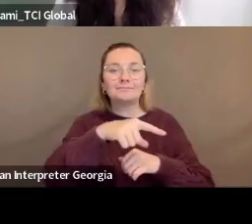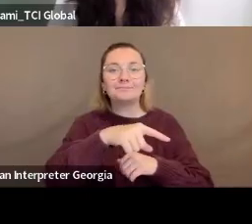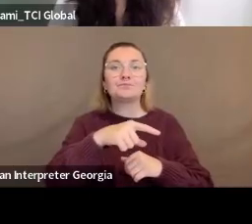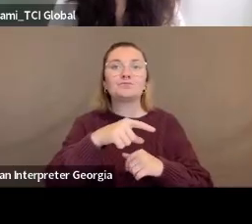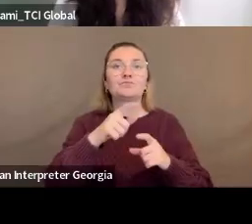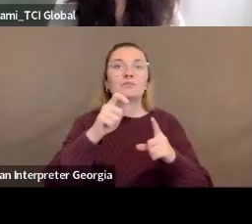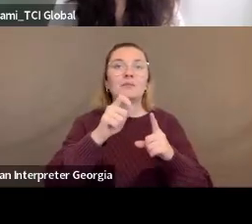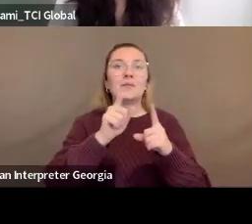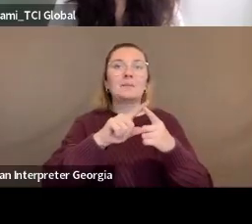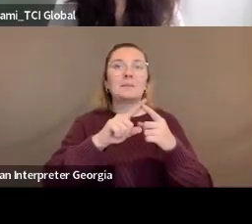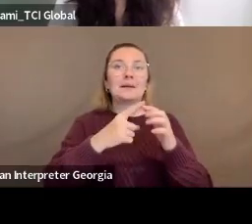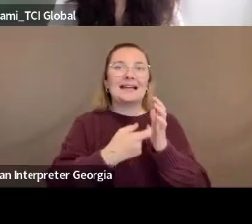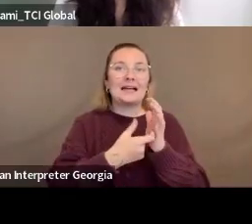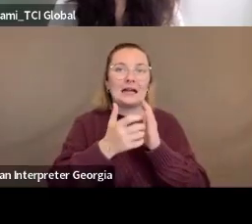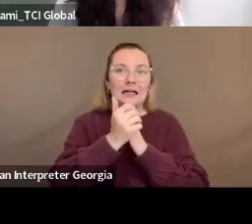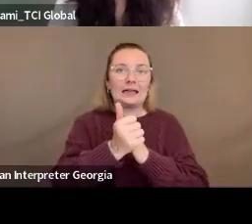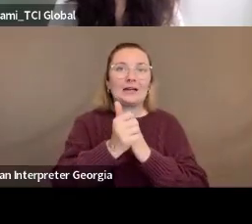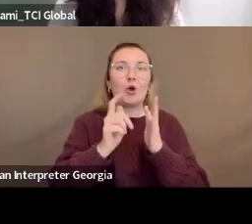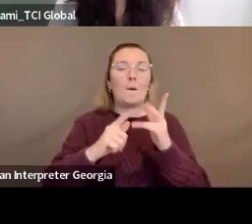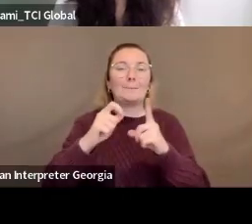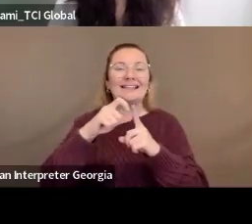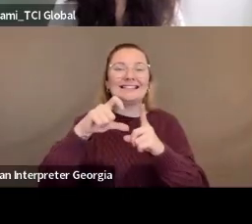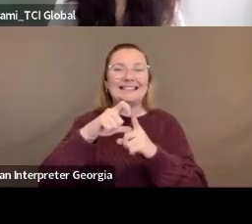and OPD support models.